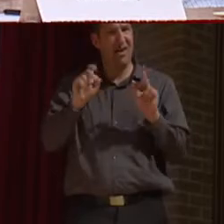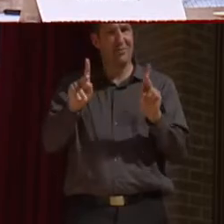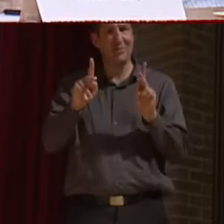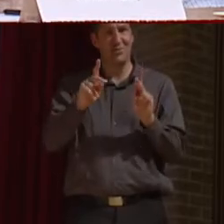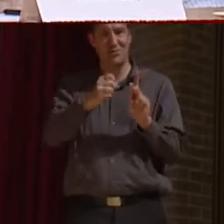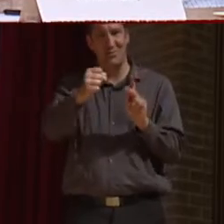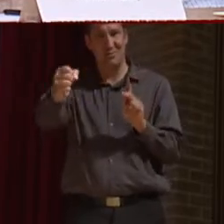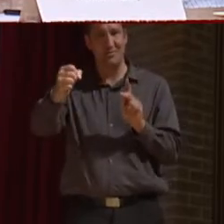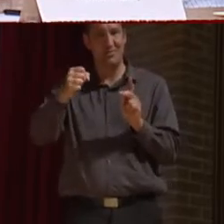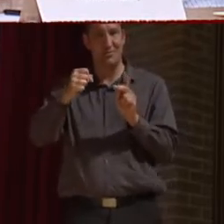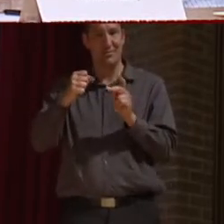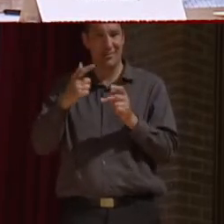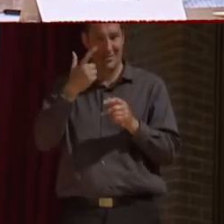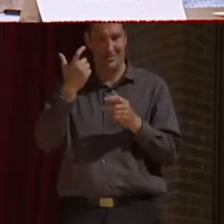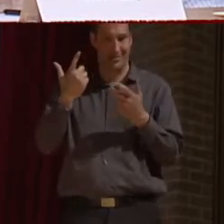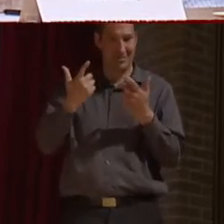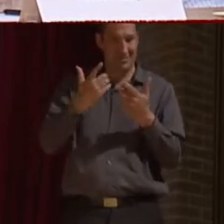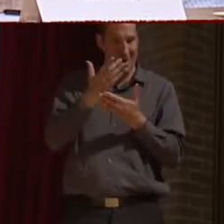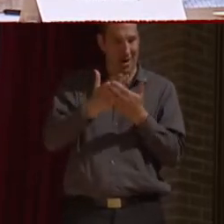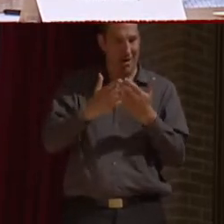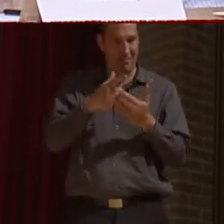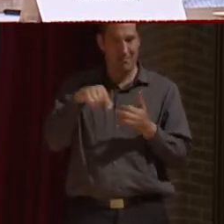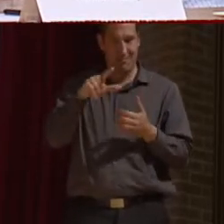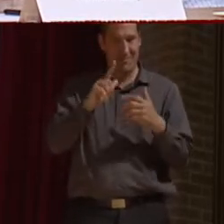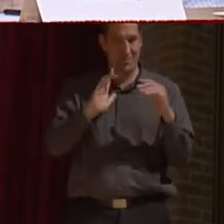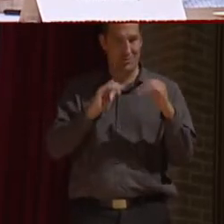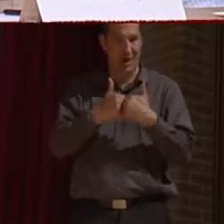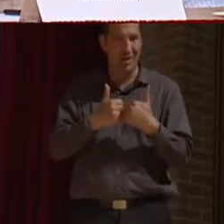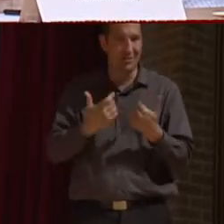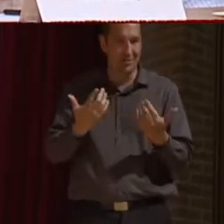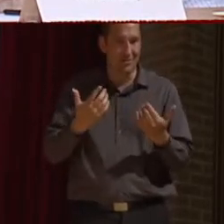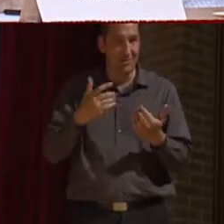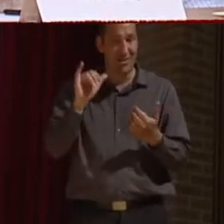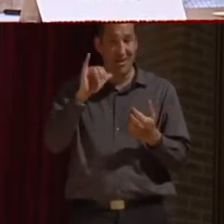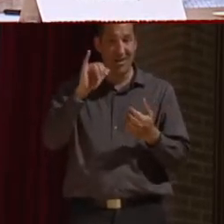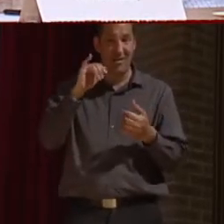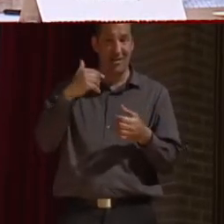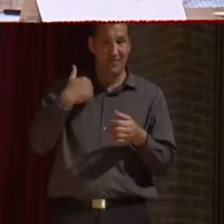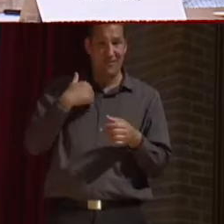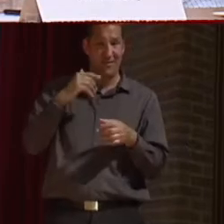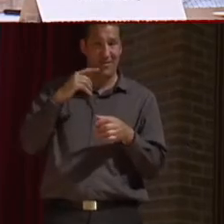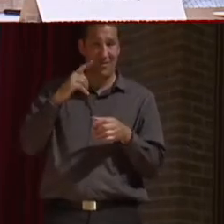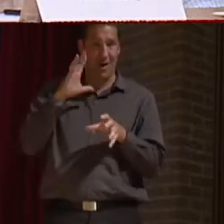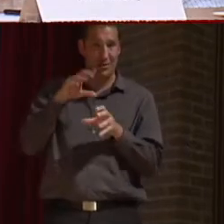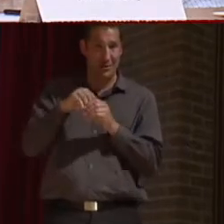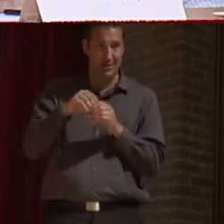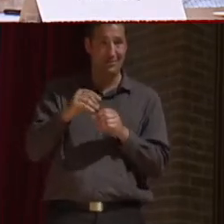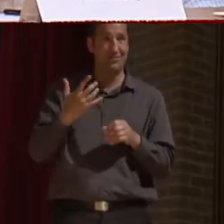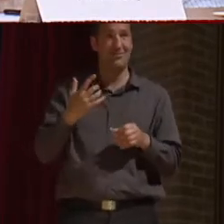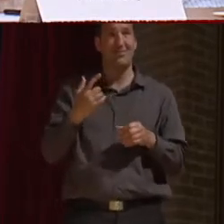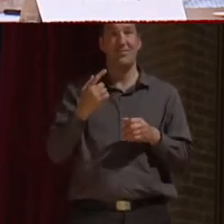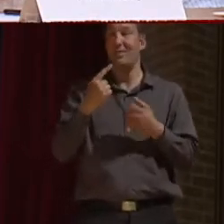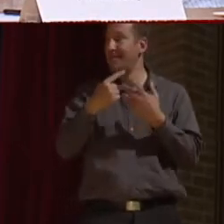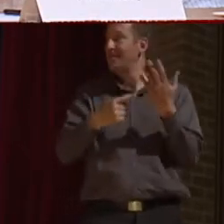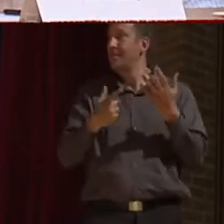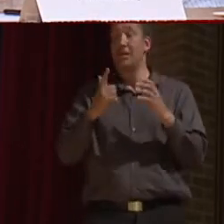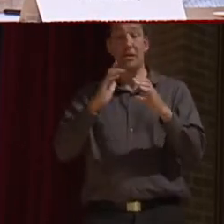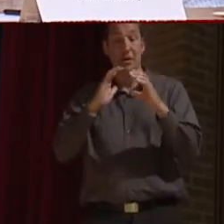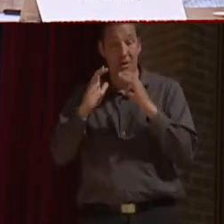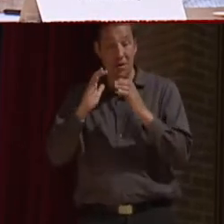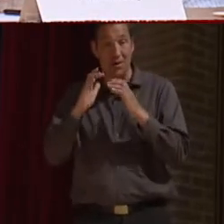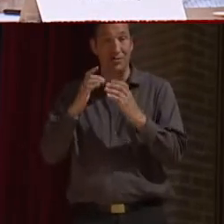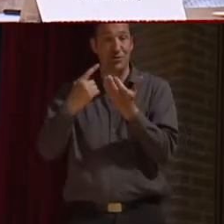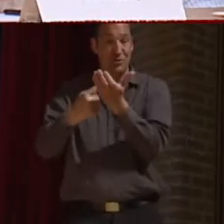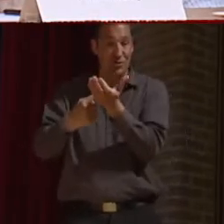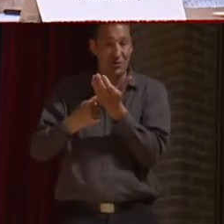because of some of the unique challenges they face. And I know most of us are talking about autism, and so at the core of that, it's a communication and